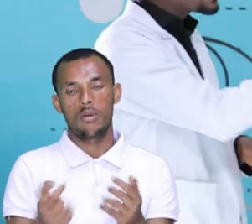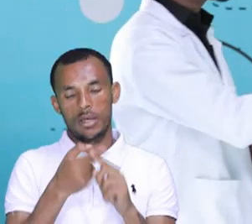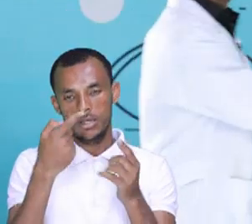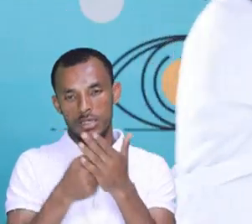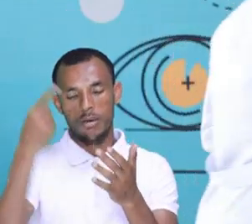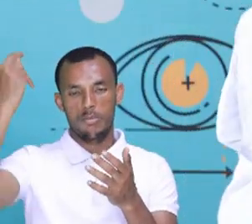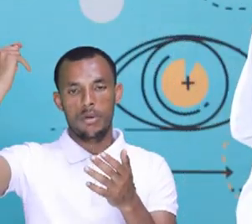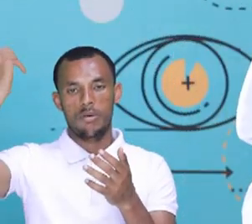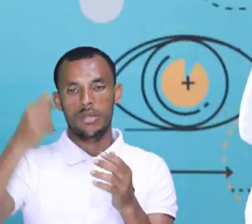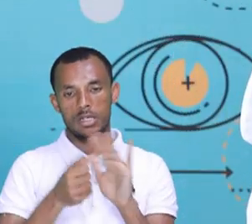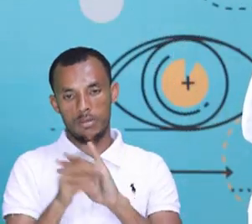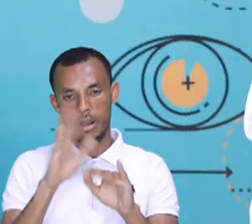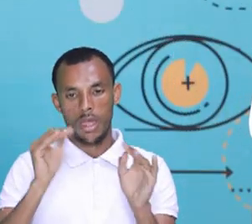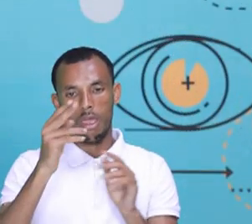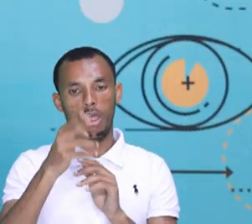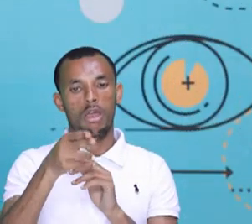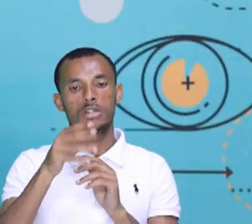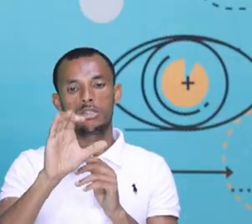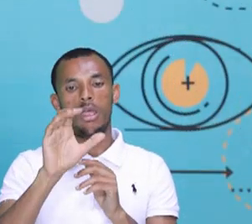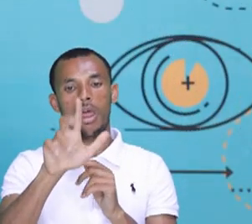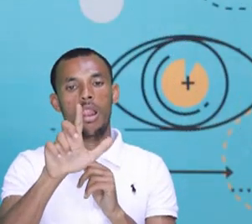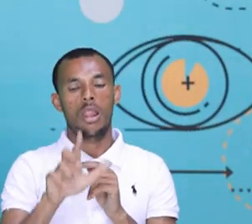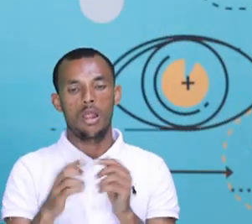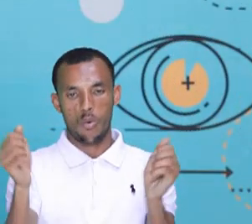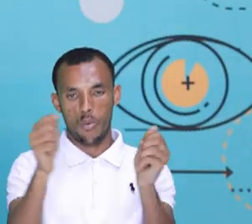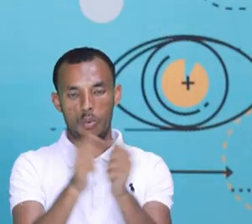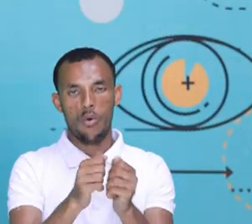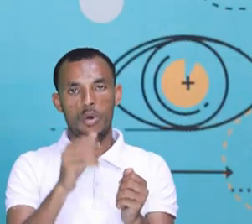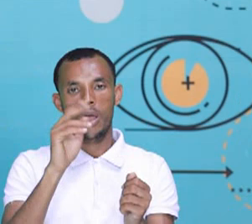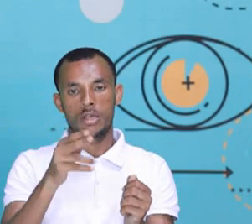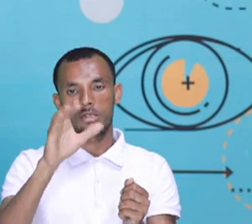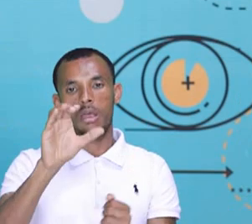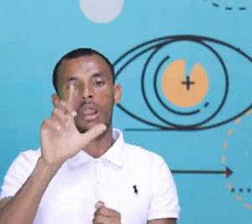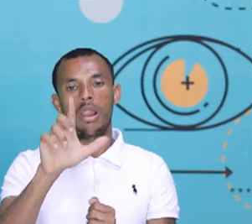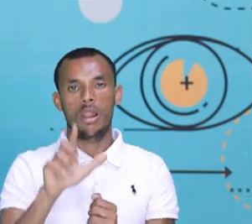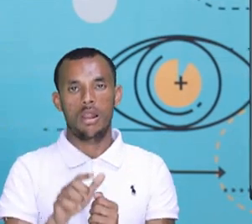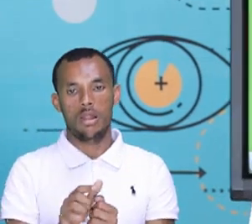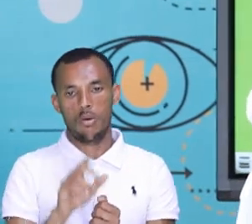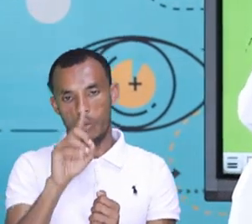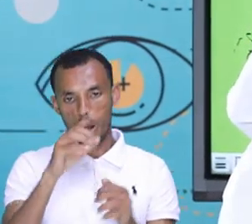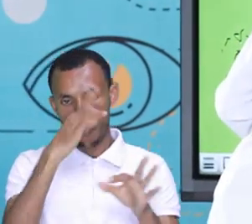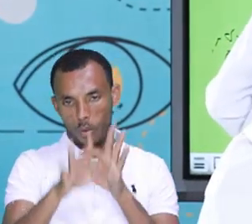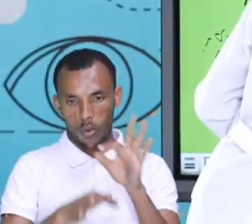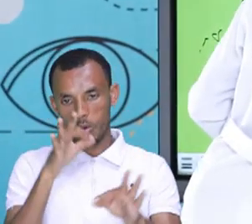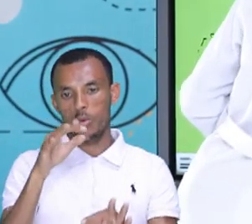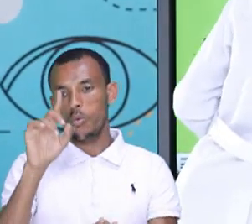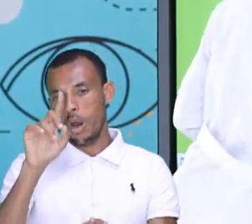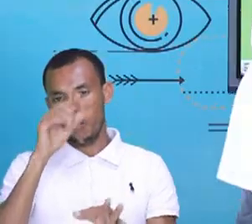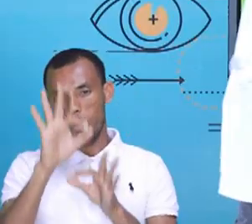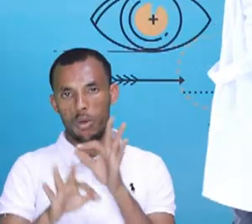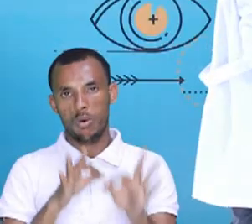in the previous example is this one, HCl with HCl, one molecule, one